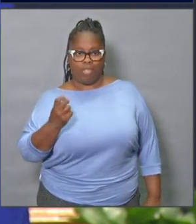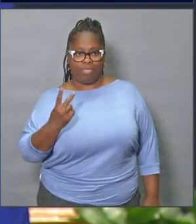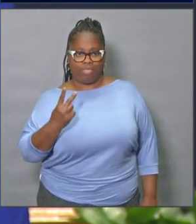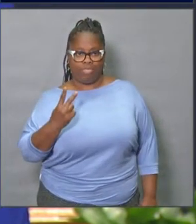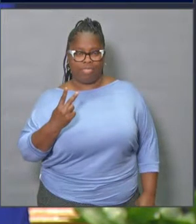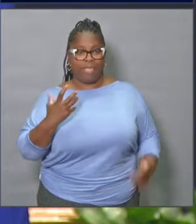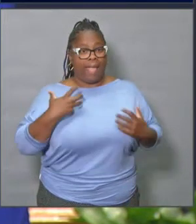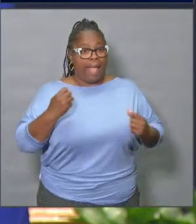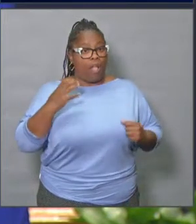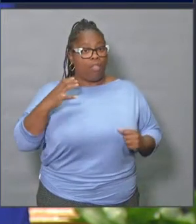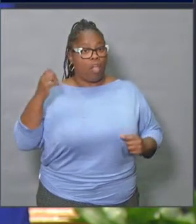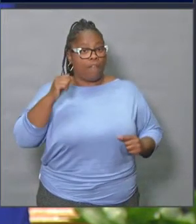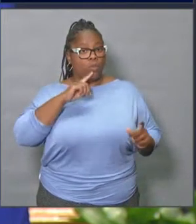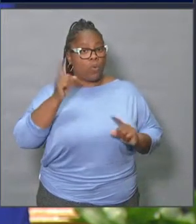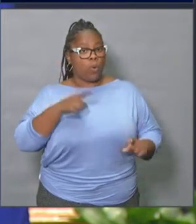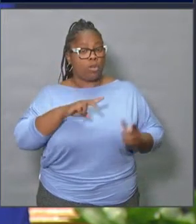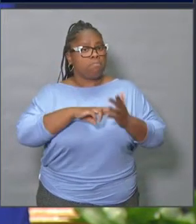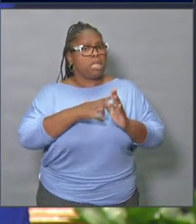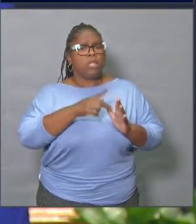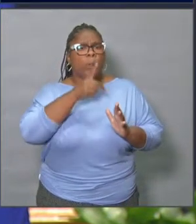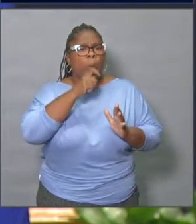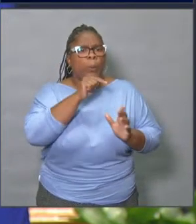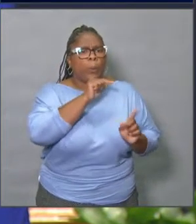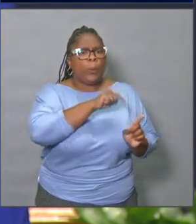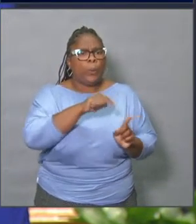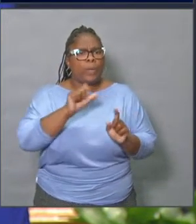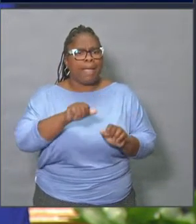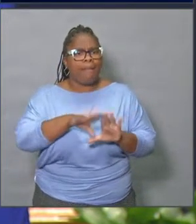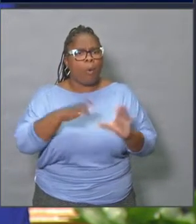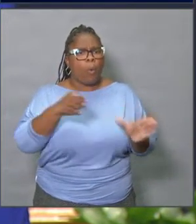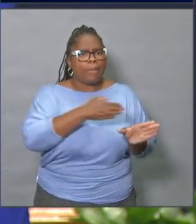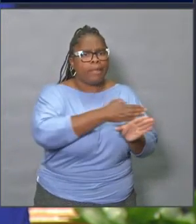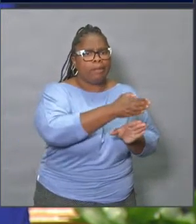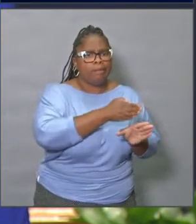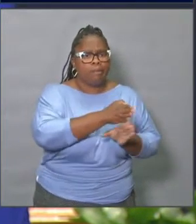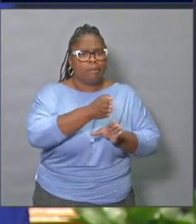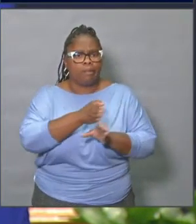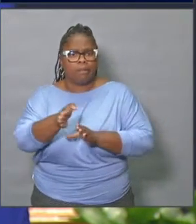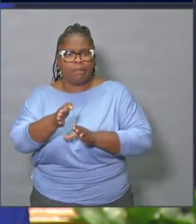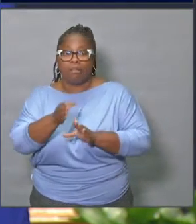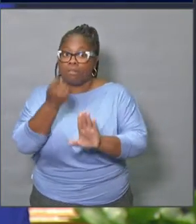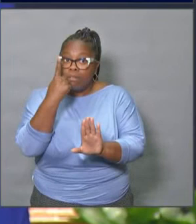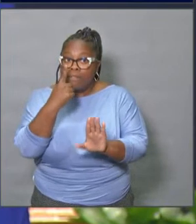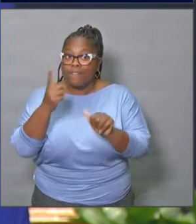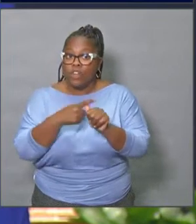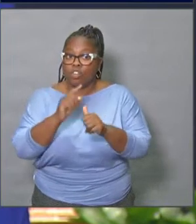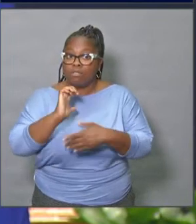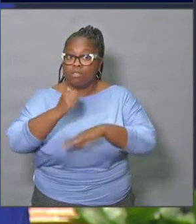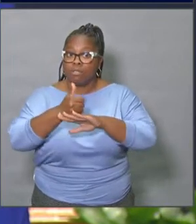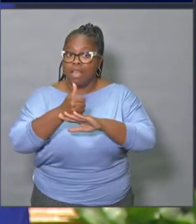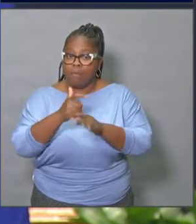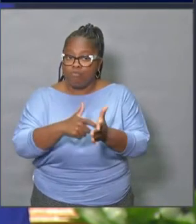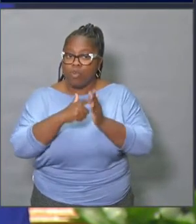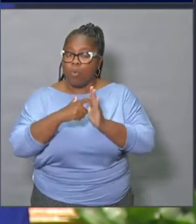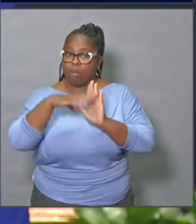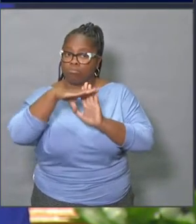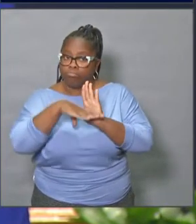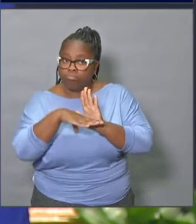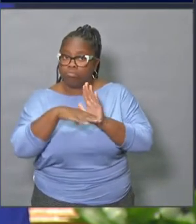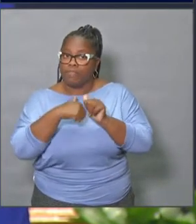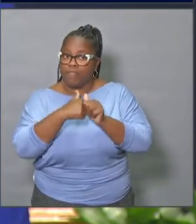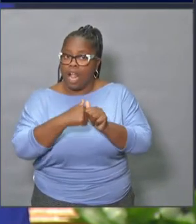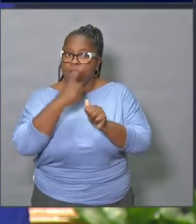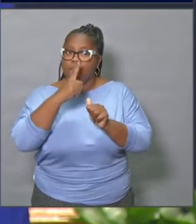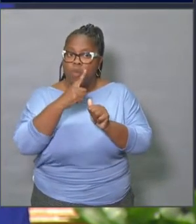order will allow for the following sectors to reopen once they implement the required protocols for infection control